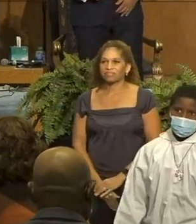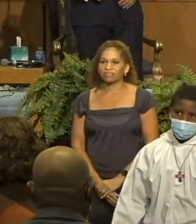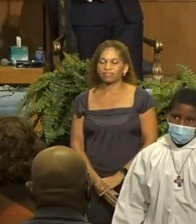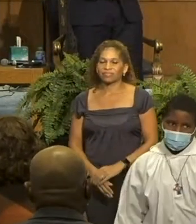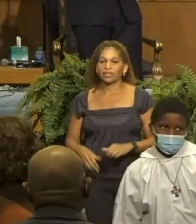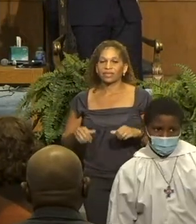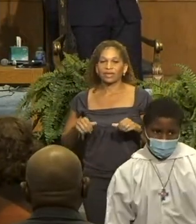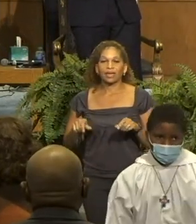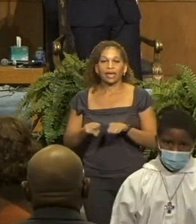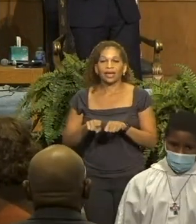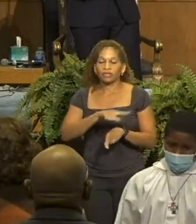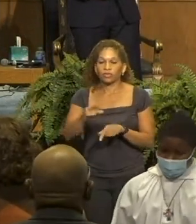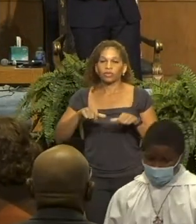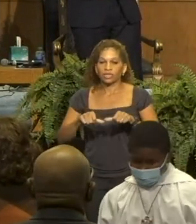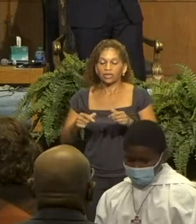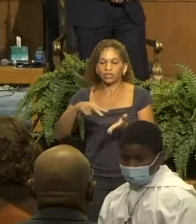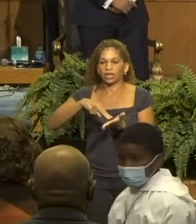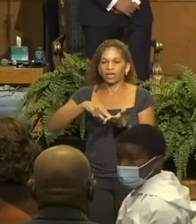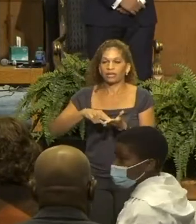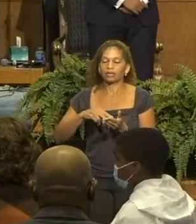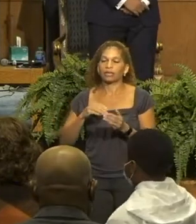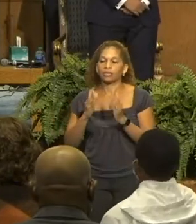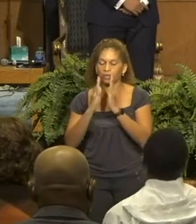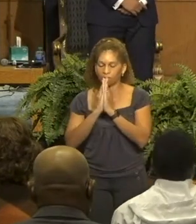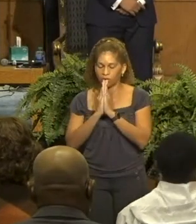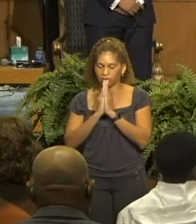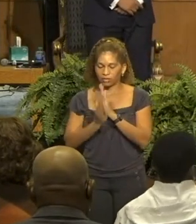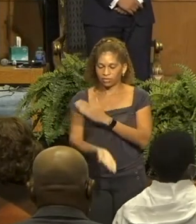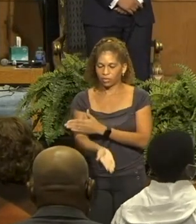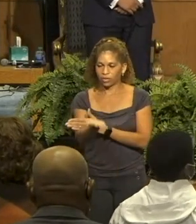And as you remain standing, let us go to God in prayer this morning.